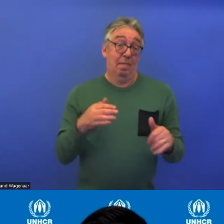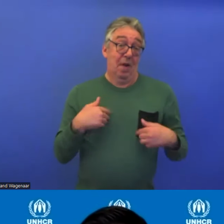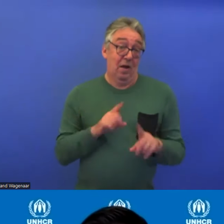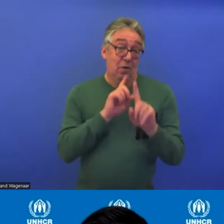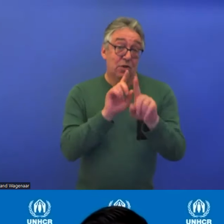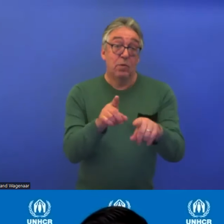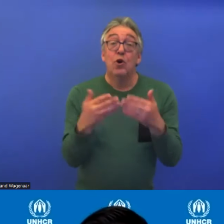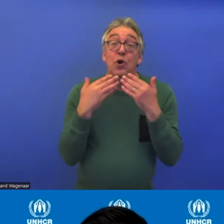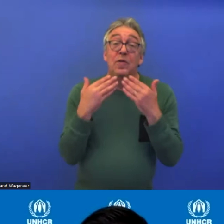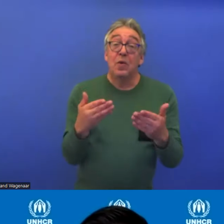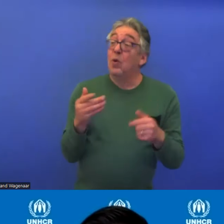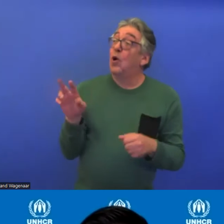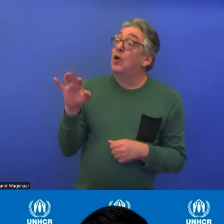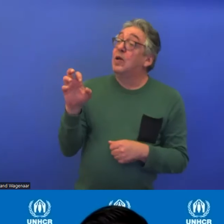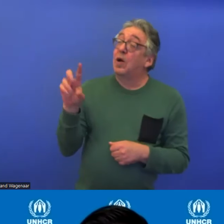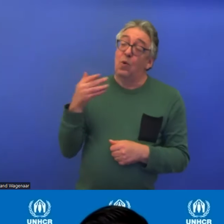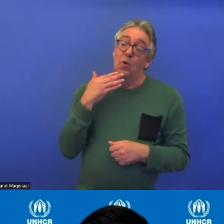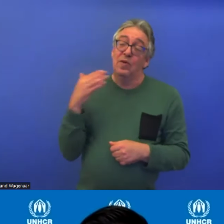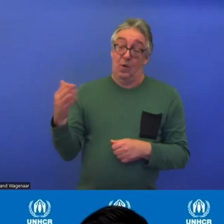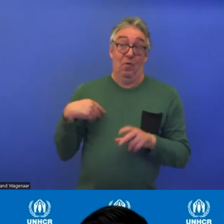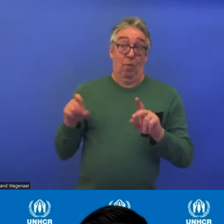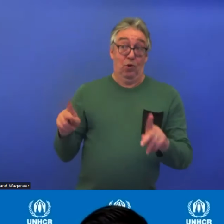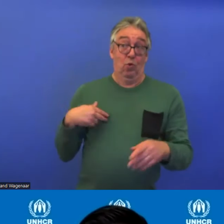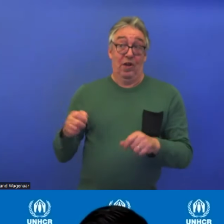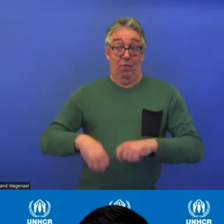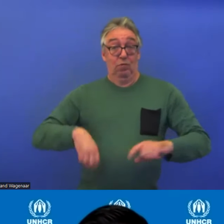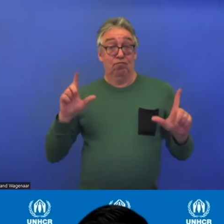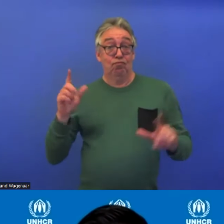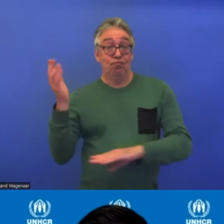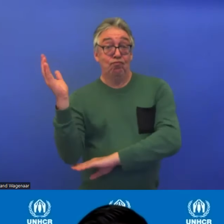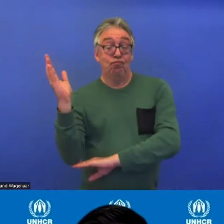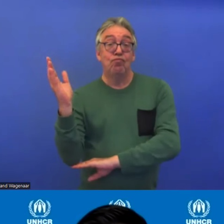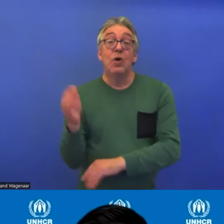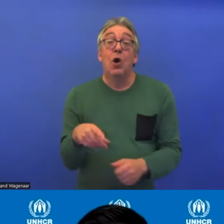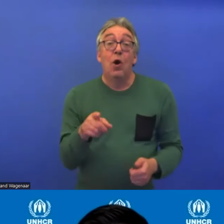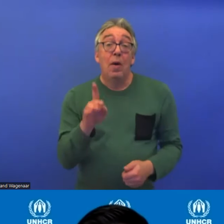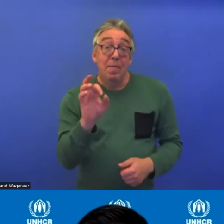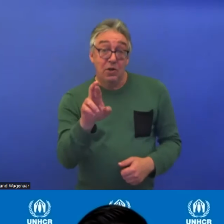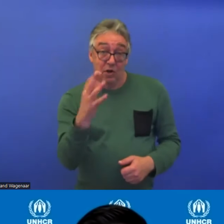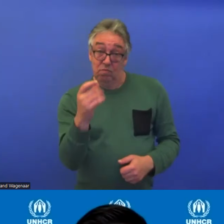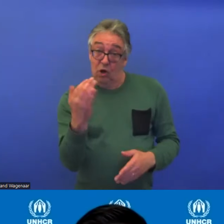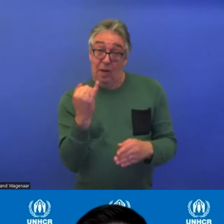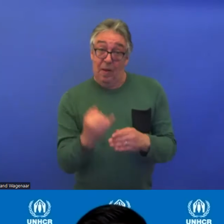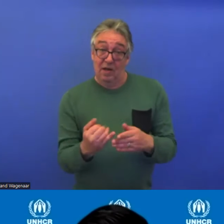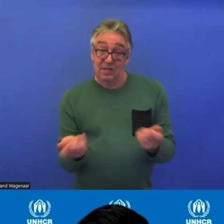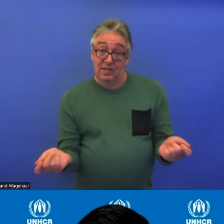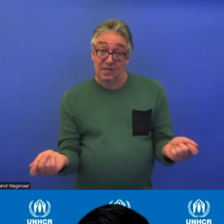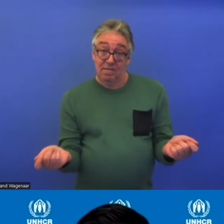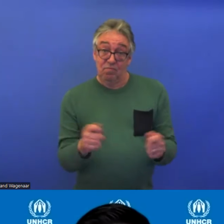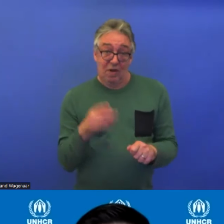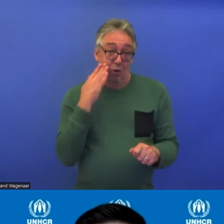you, Ricardo, for the opportunity. Thank you, Juan Ignacio. And Peter, if you want to share a word, I know that you have to